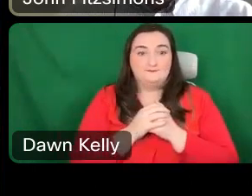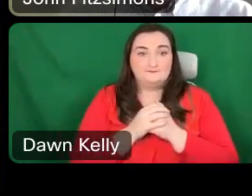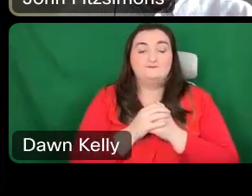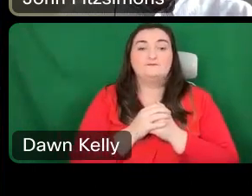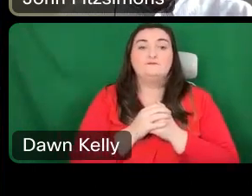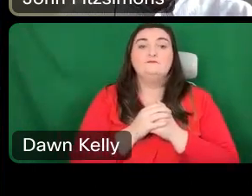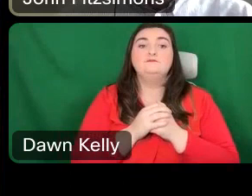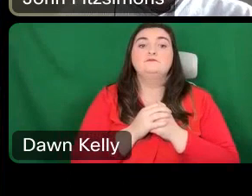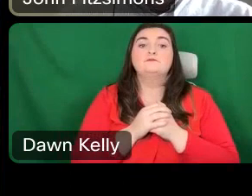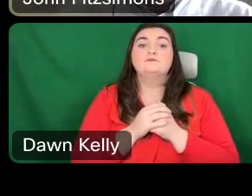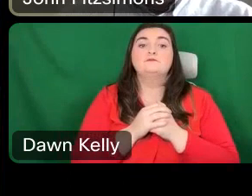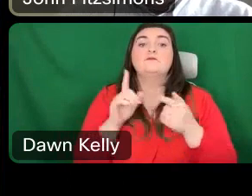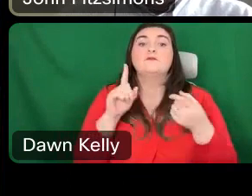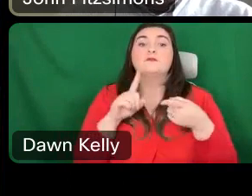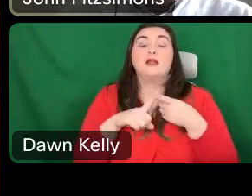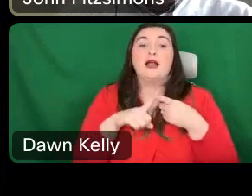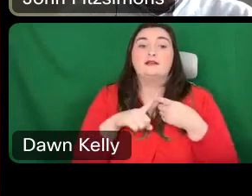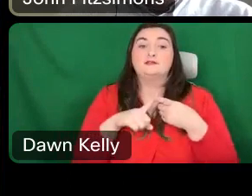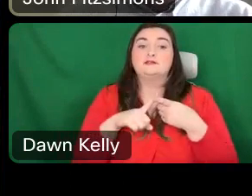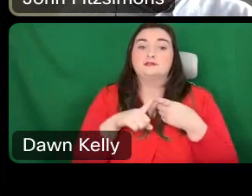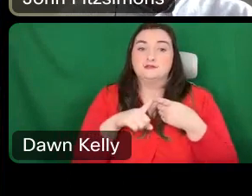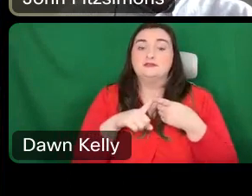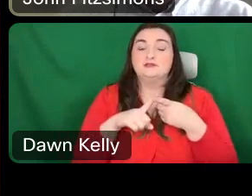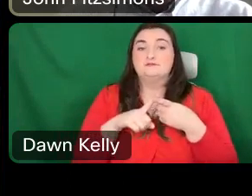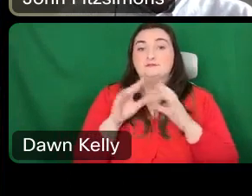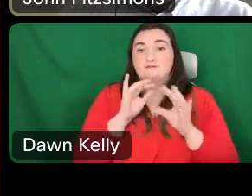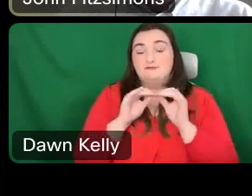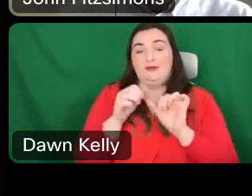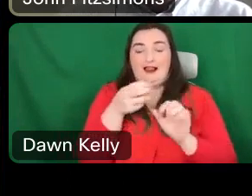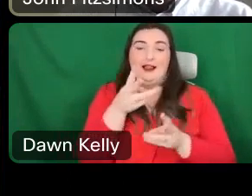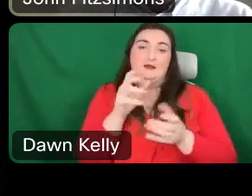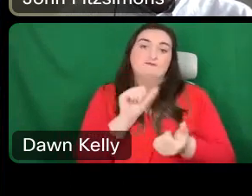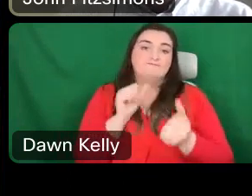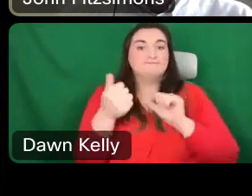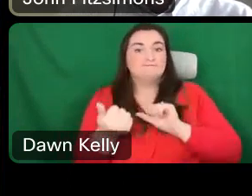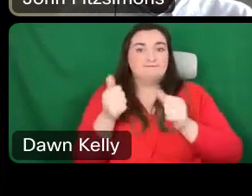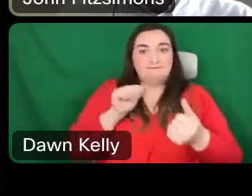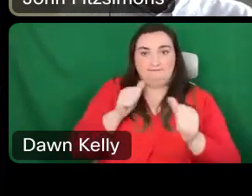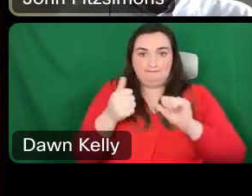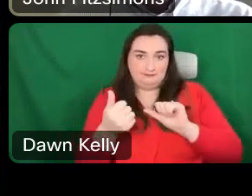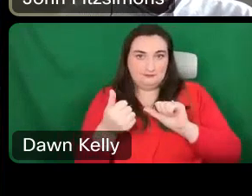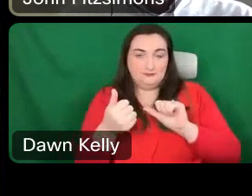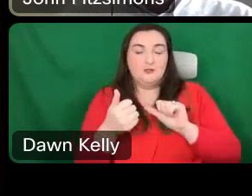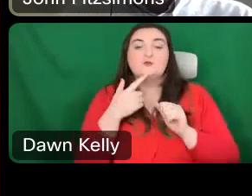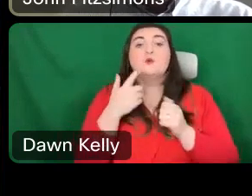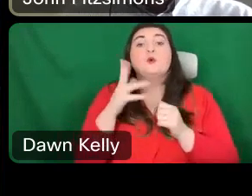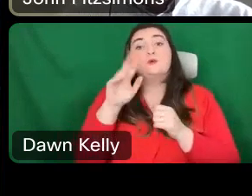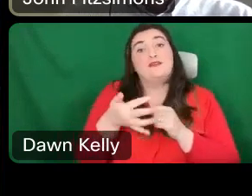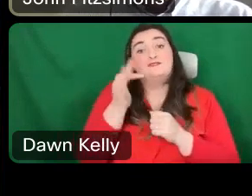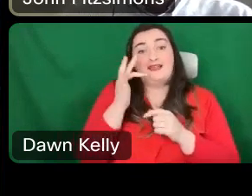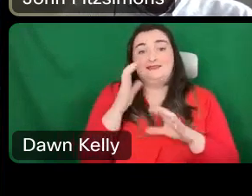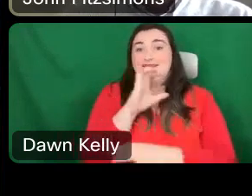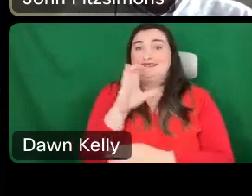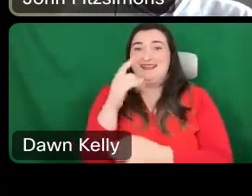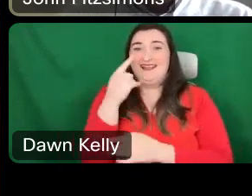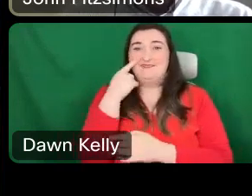And they will be changing over intermittently. You can also find closed captions if you look at